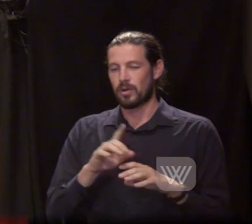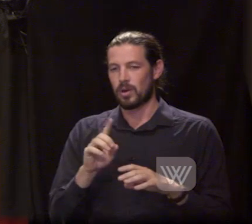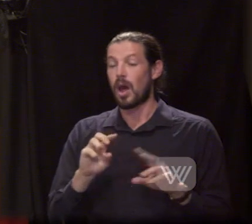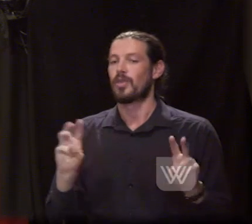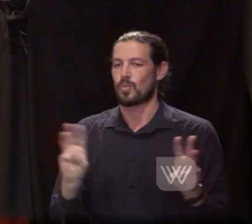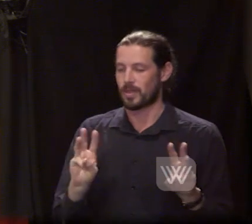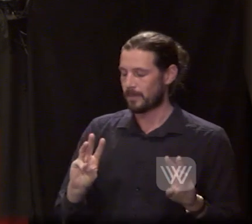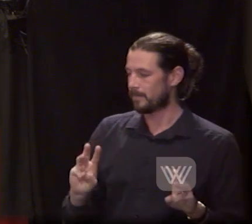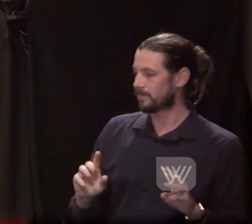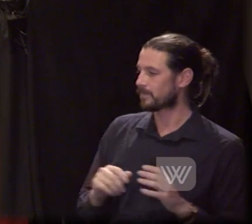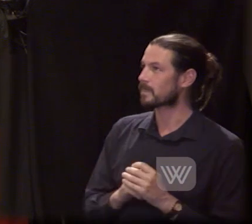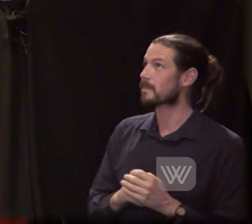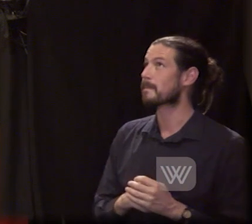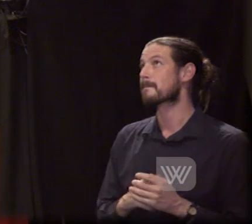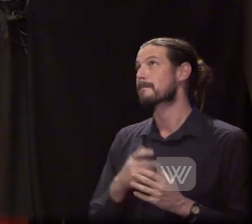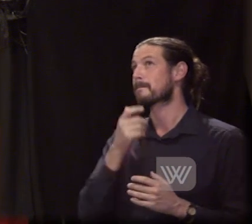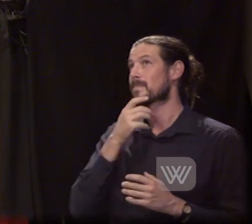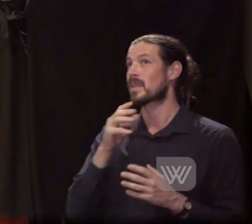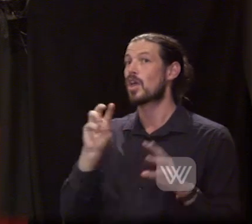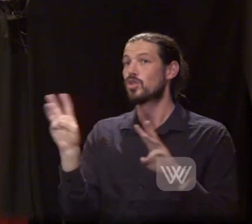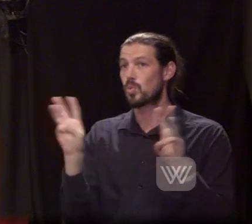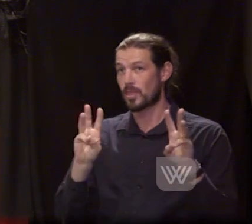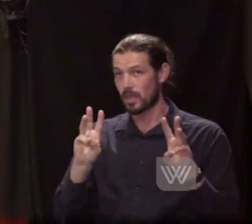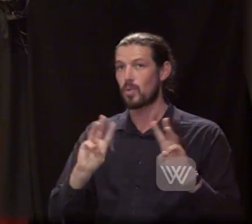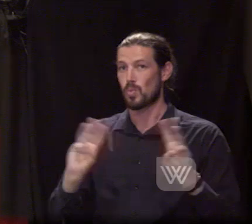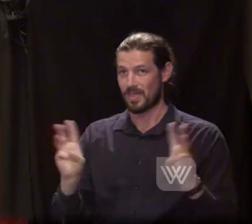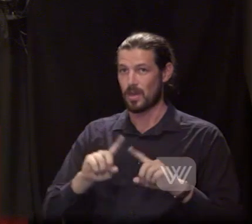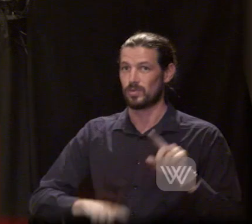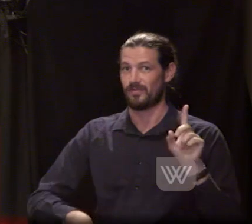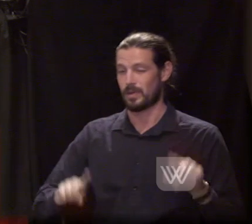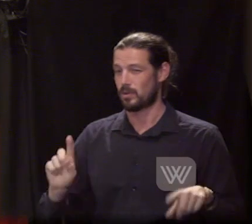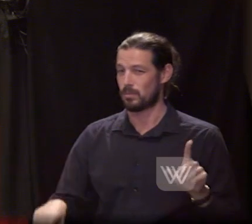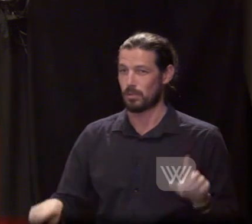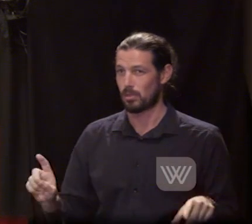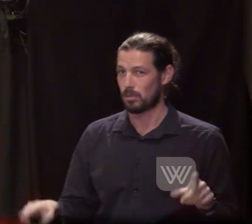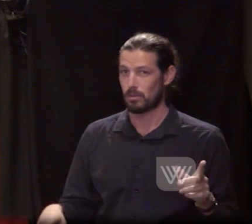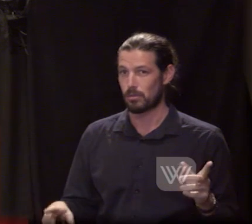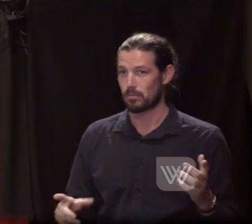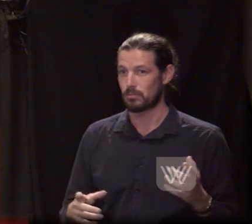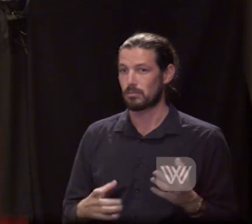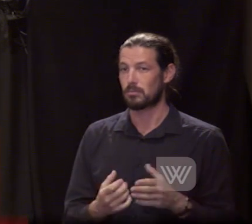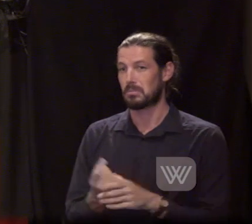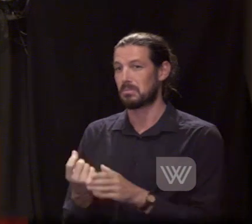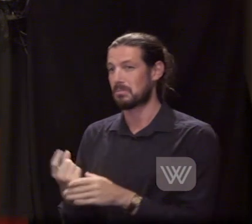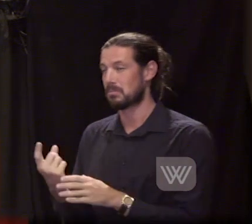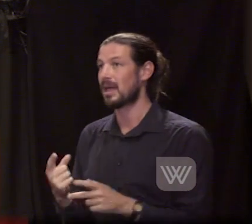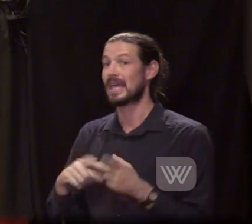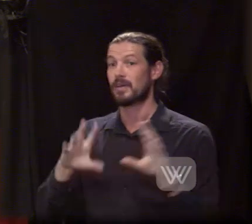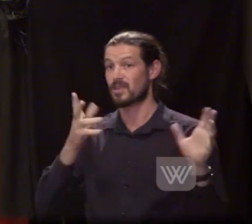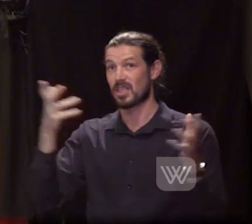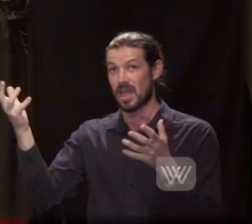weather. The weather was variable. And for the most part, when we would have cloudy weather come